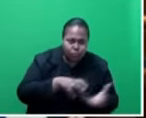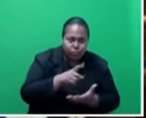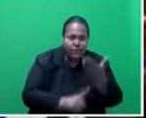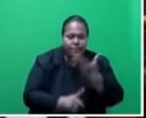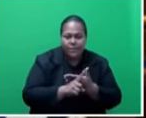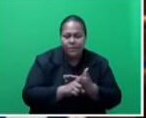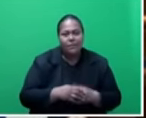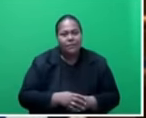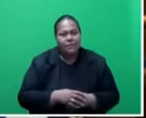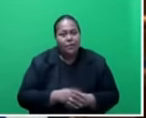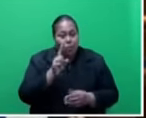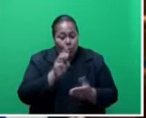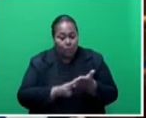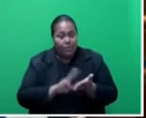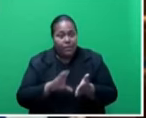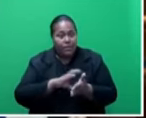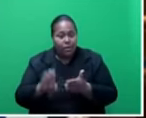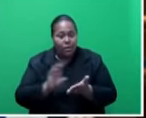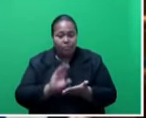million program was launched at